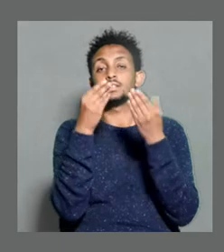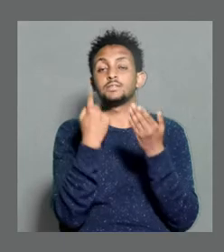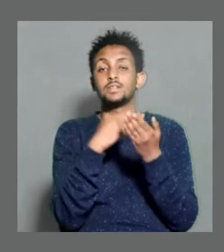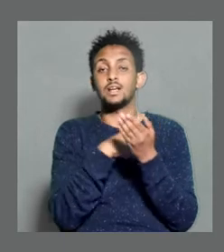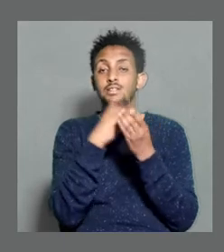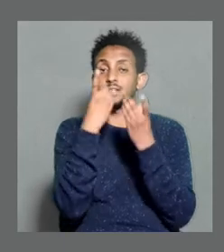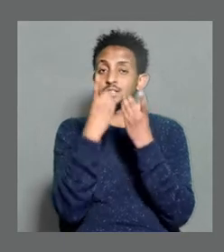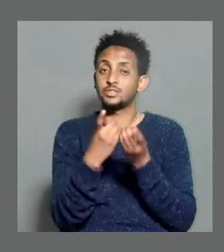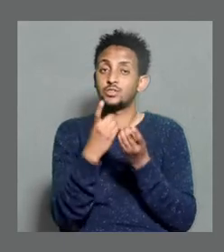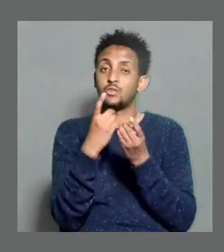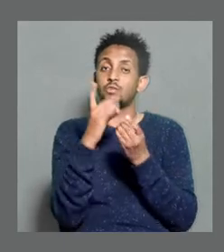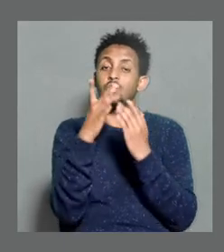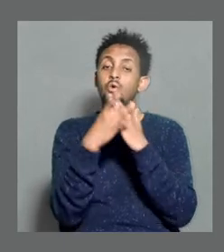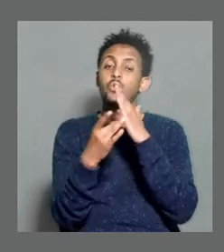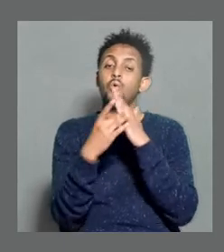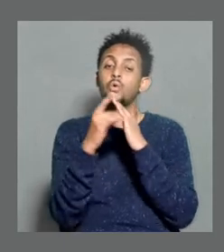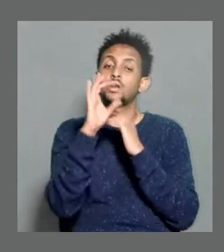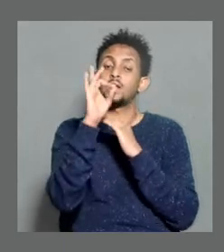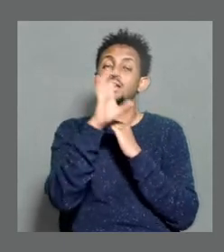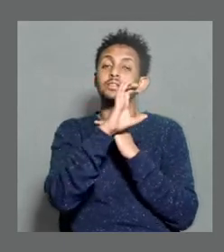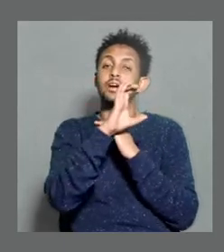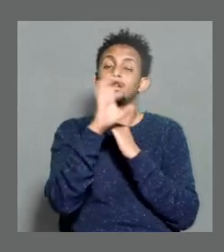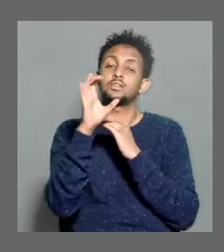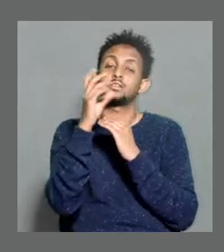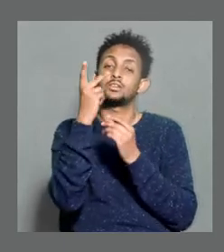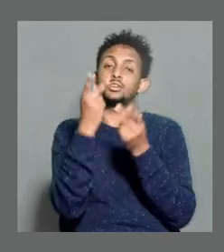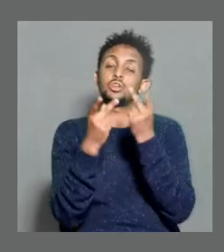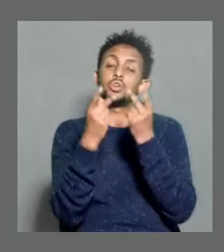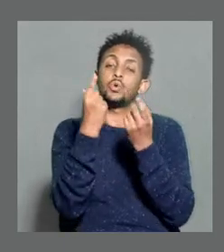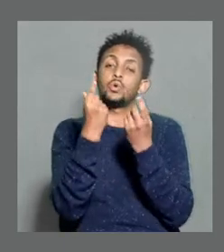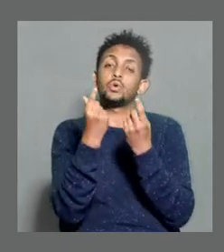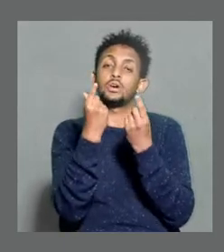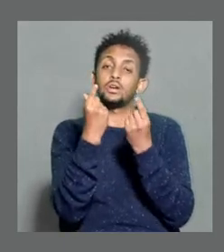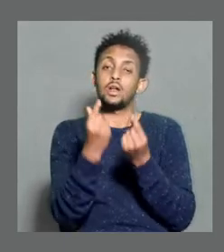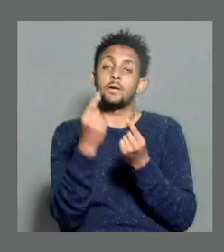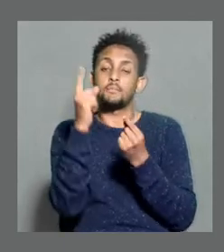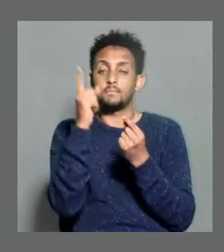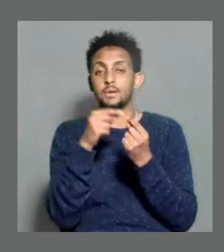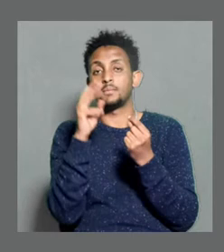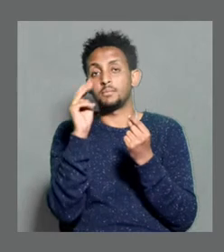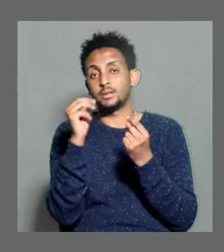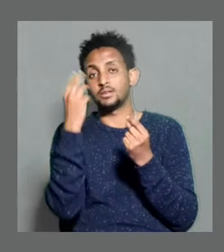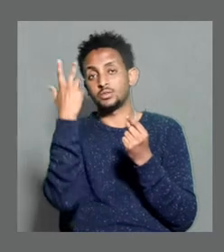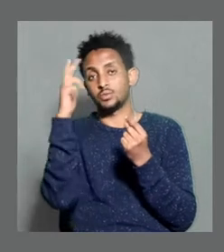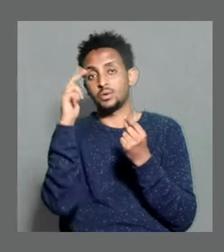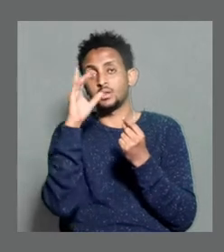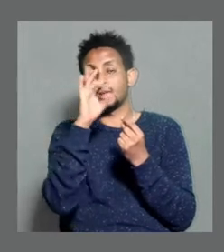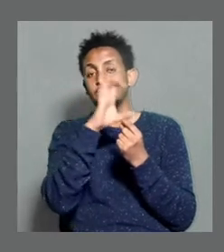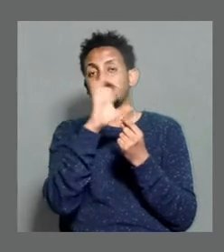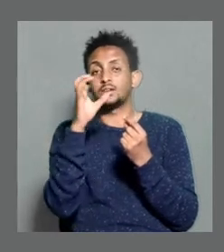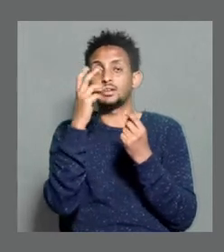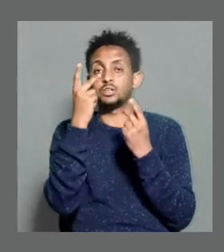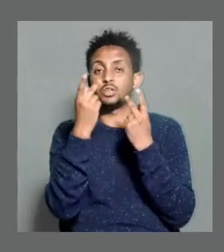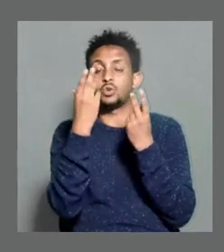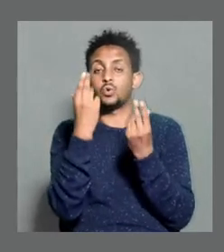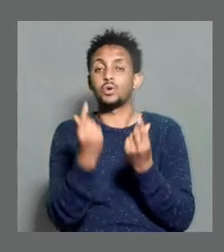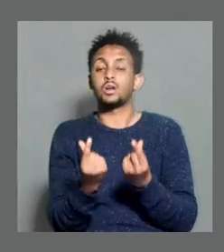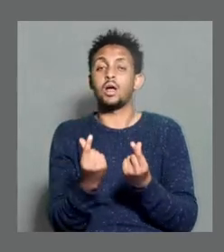the density of the oil is found to be 800 kilogram per meter cube. So we should have to put 800 kilogram